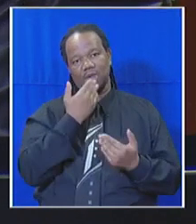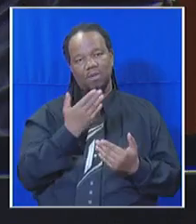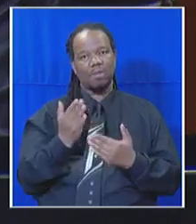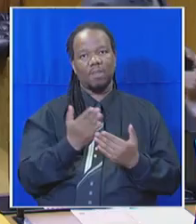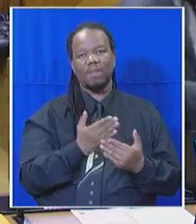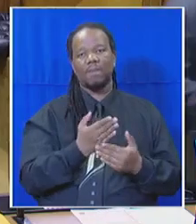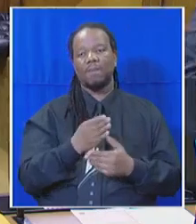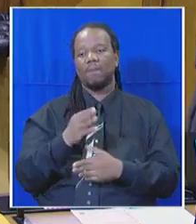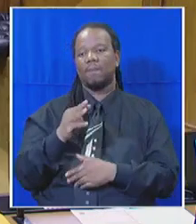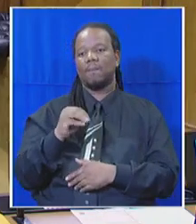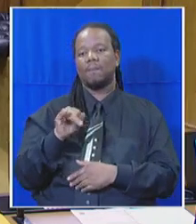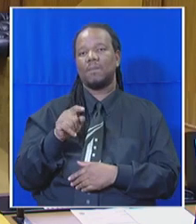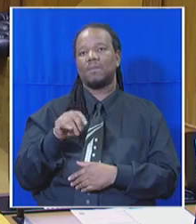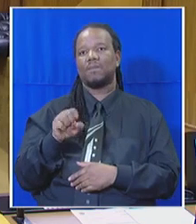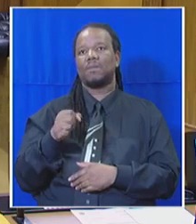Macheka.